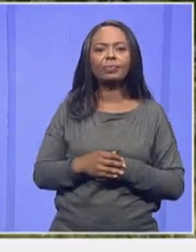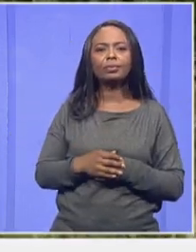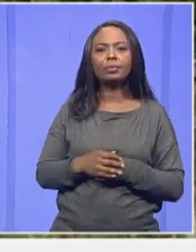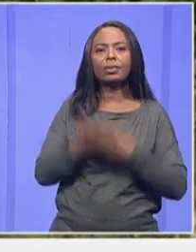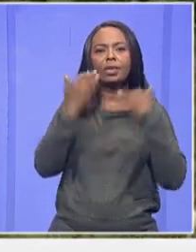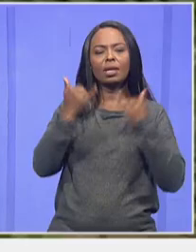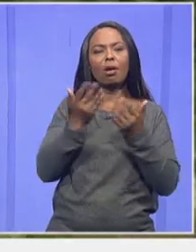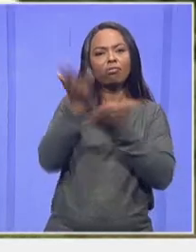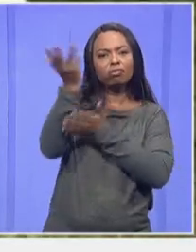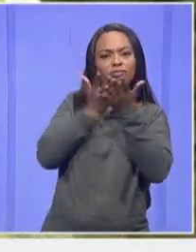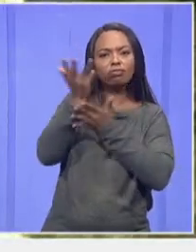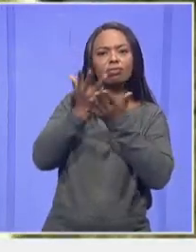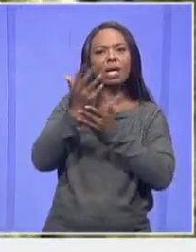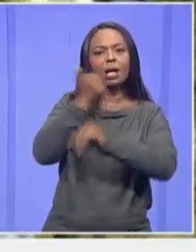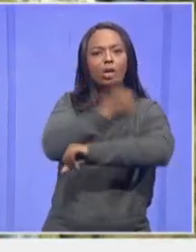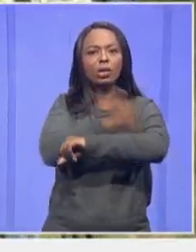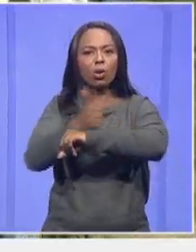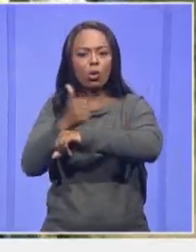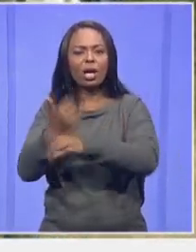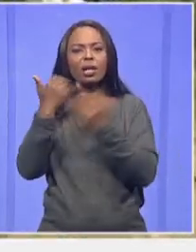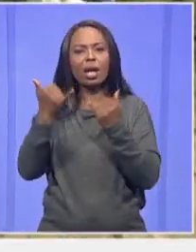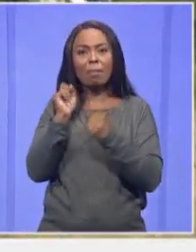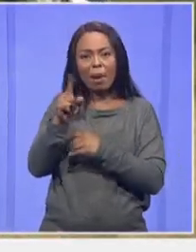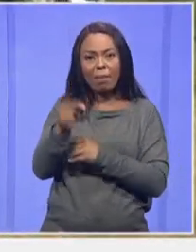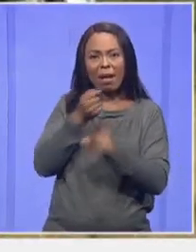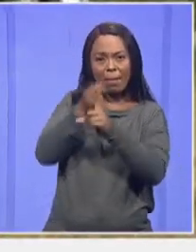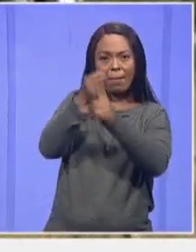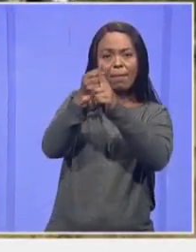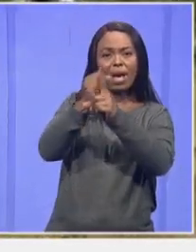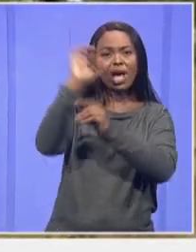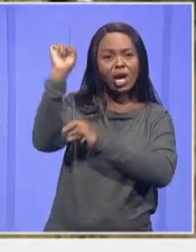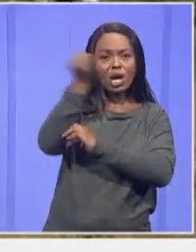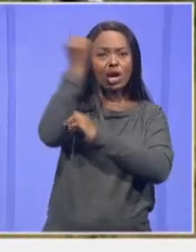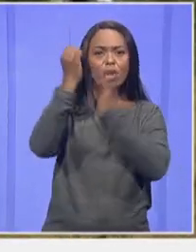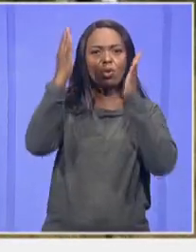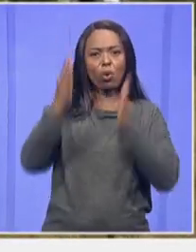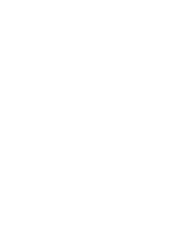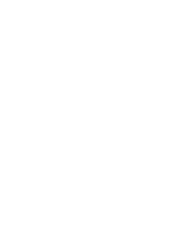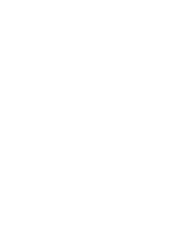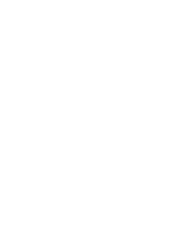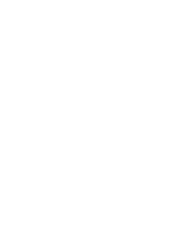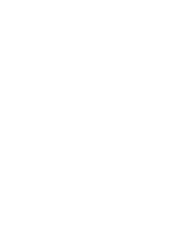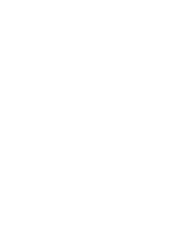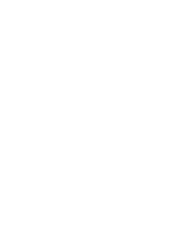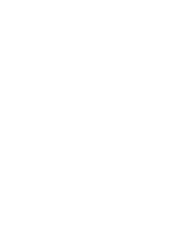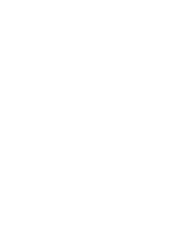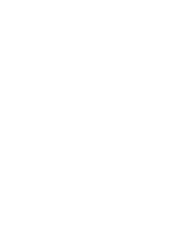stakeholders to turn the graves of wars of resistance heroes into heritage sites.